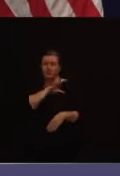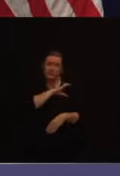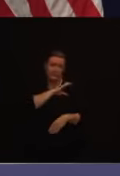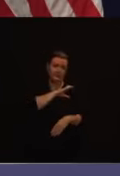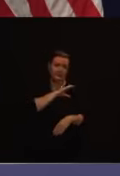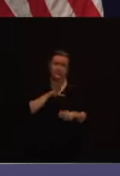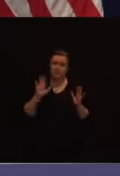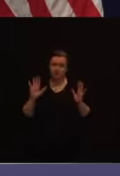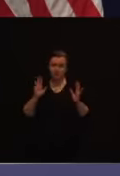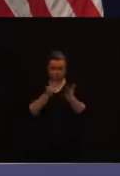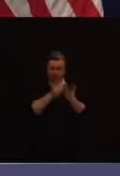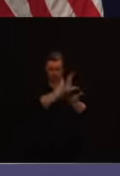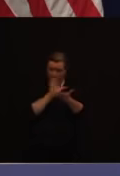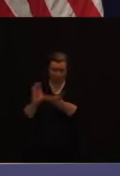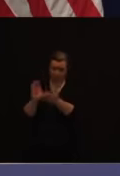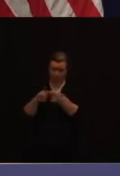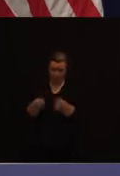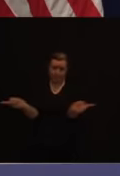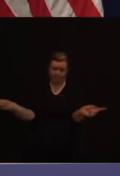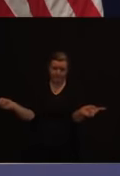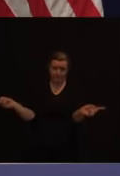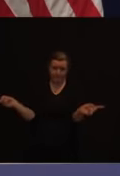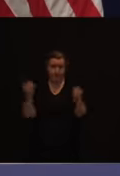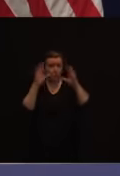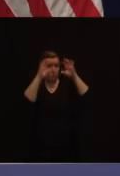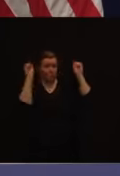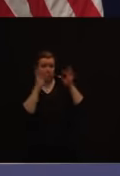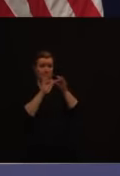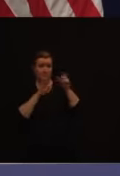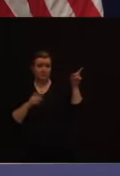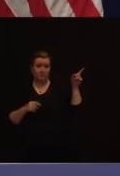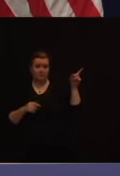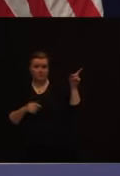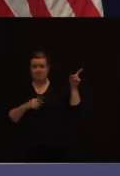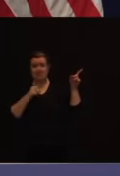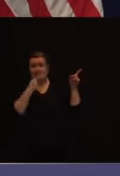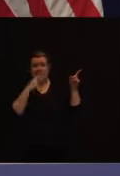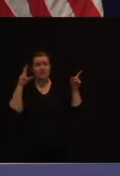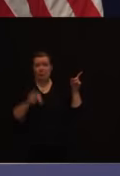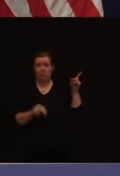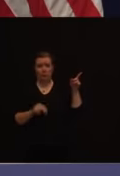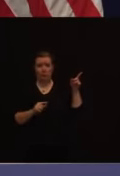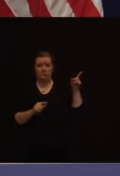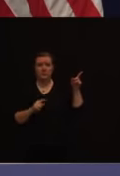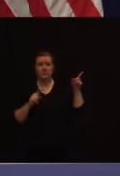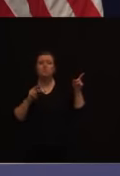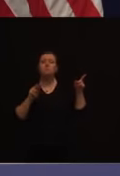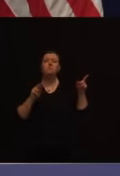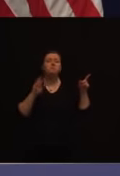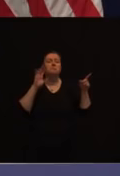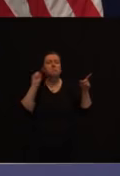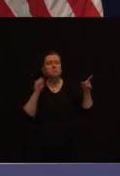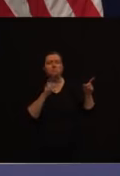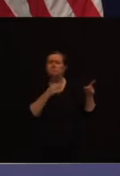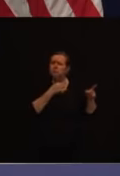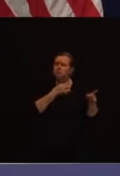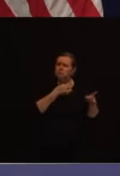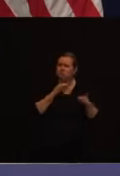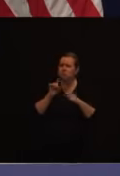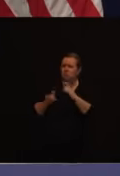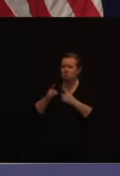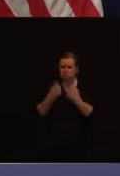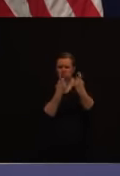it was far from a heck no. It was, let me learn more about what's going on there. I